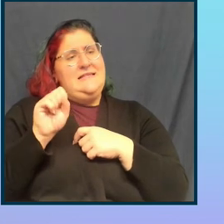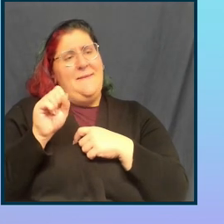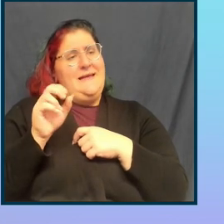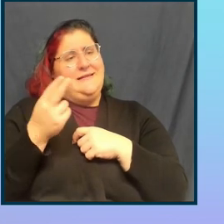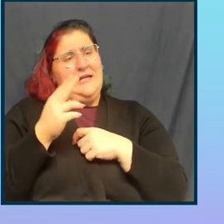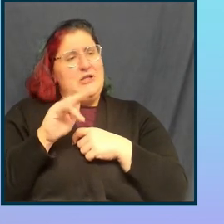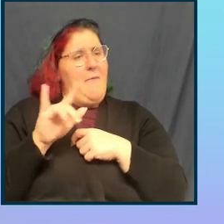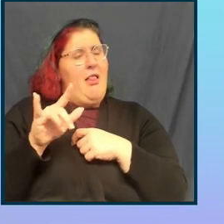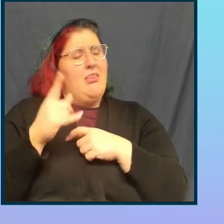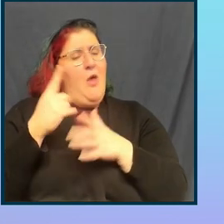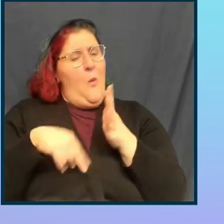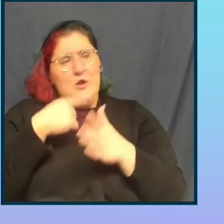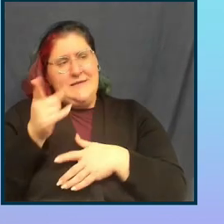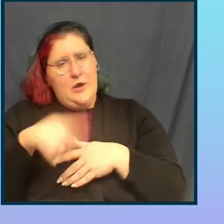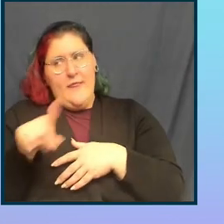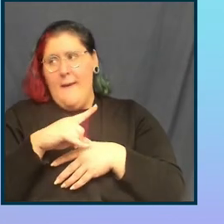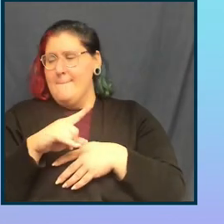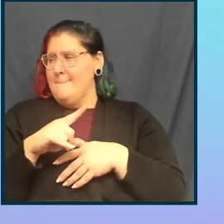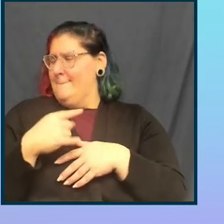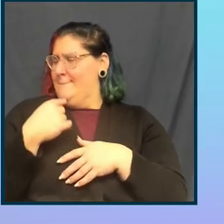So they say they can